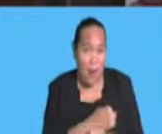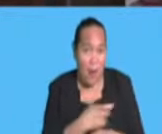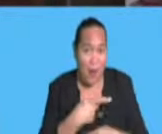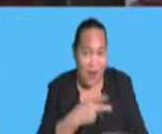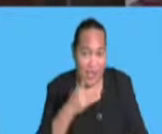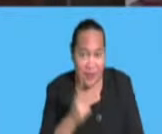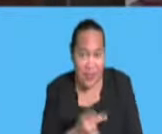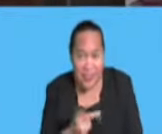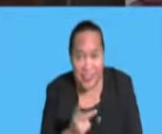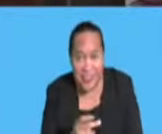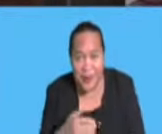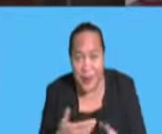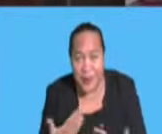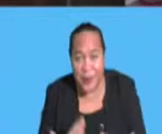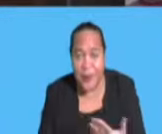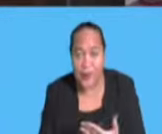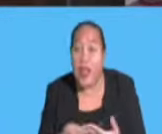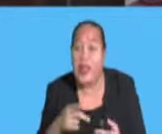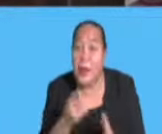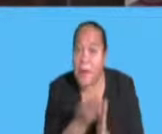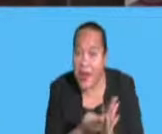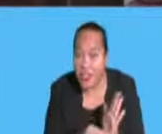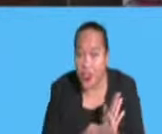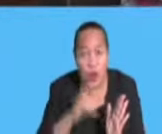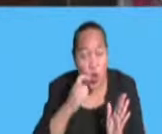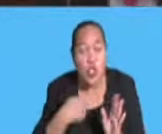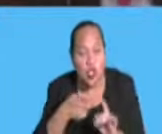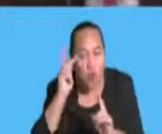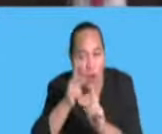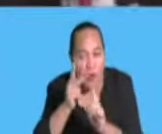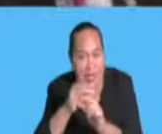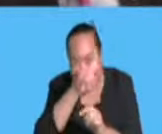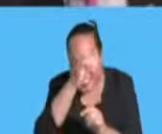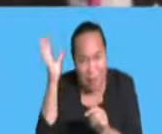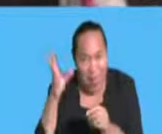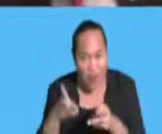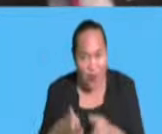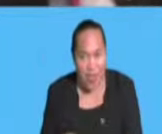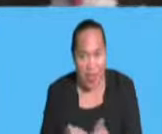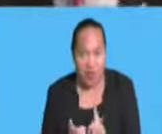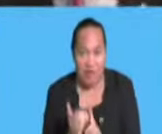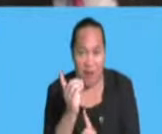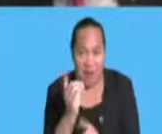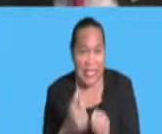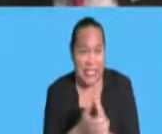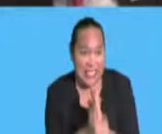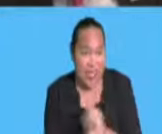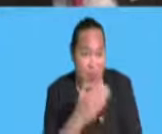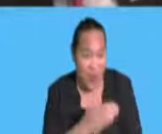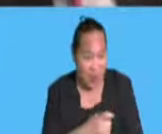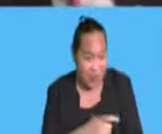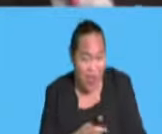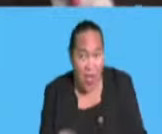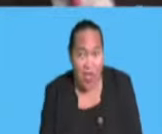industrial relations, Mr. Speaker said, the budget continues to prioritize in a smart manner by developing a skilled workforce to meet